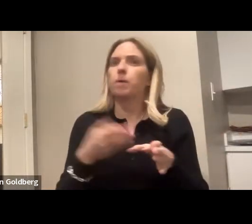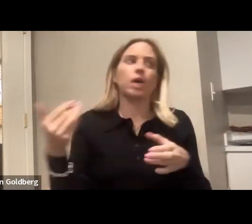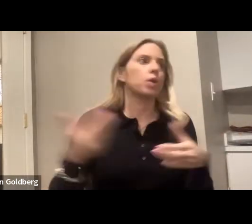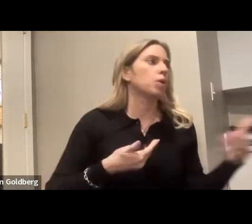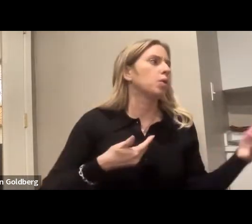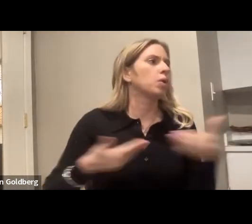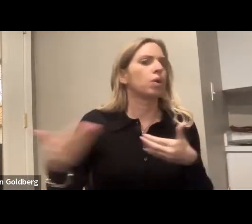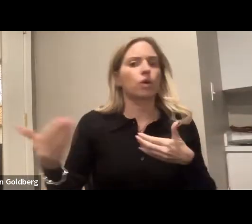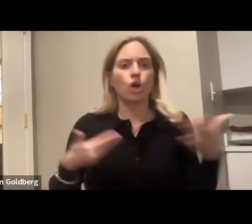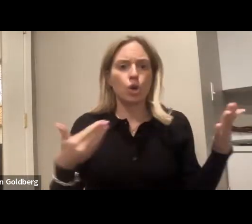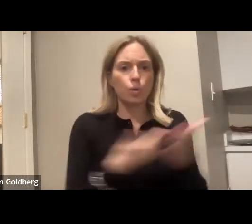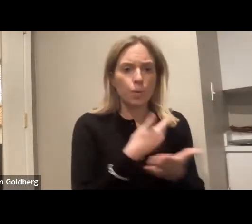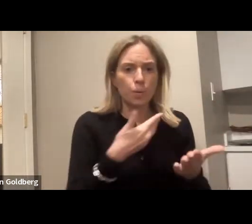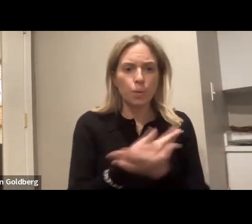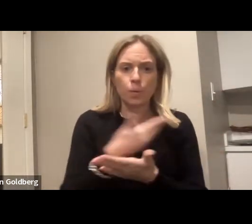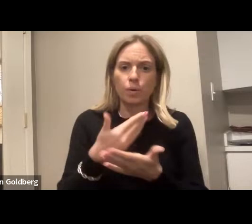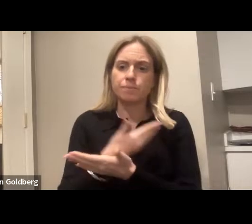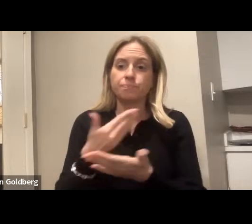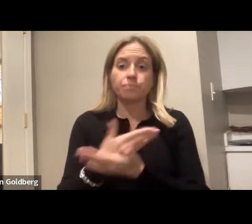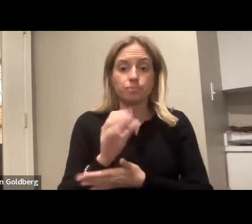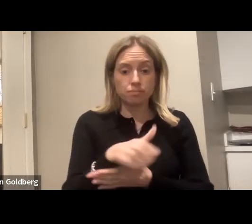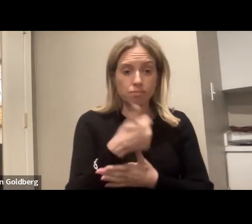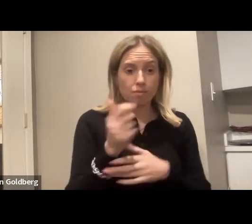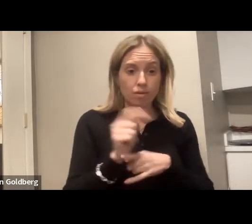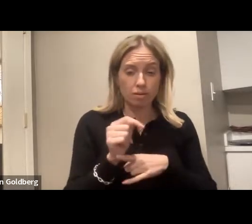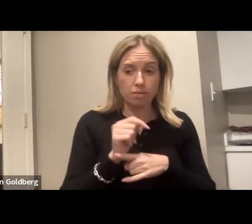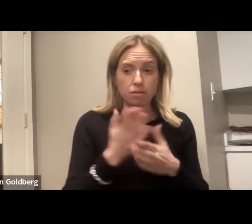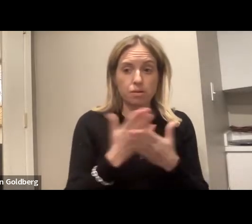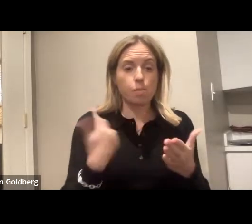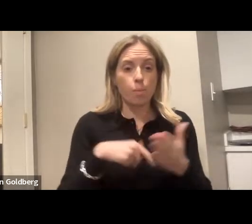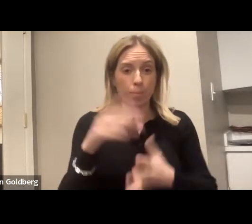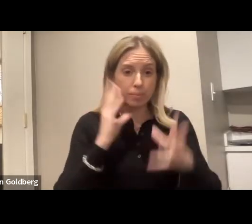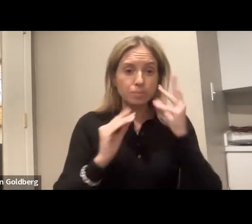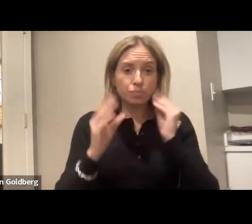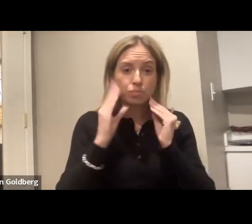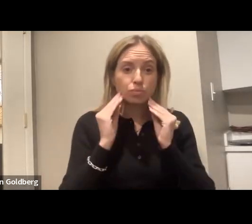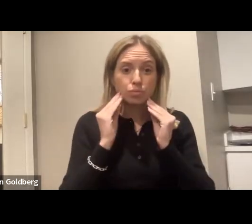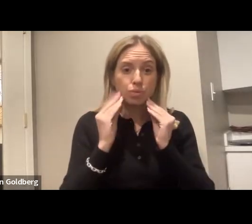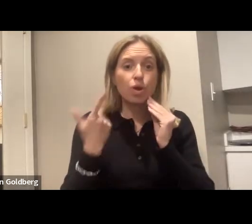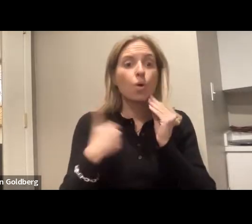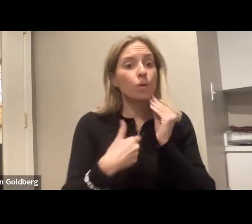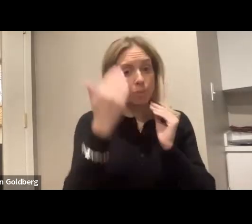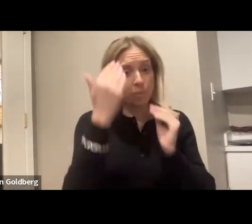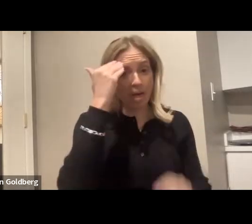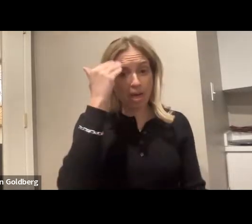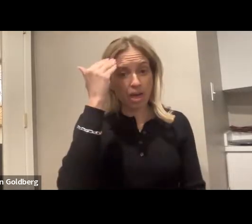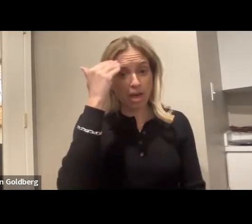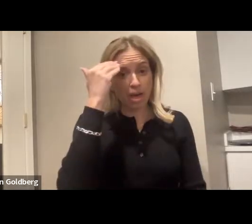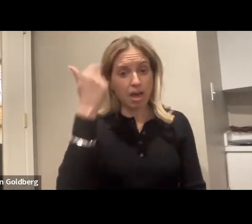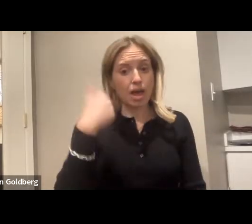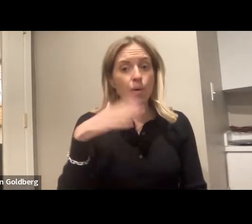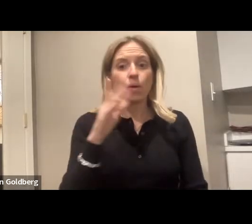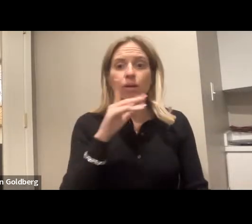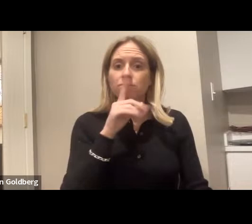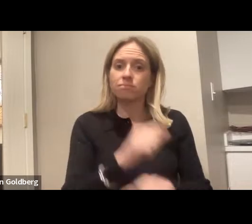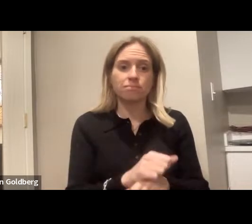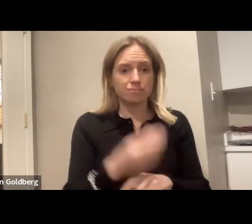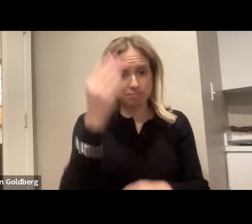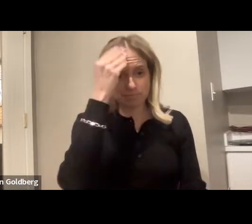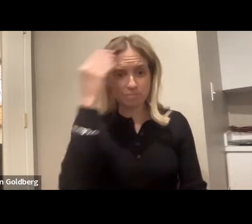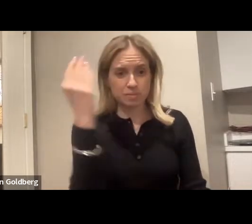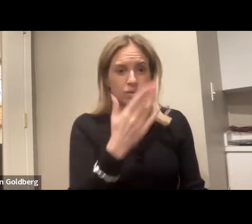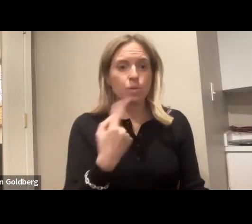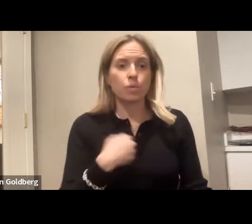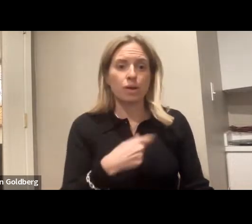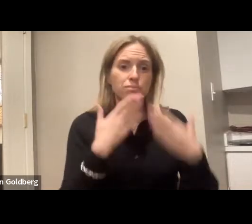we're revamping some other training things that we're going through. So we are aware of it, and I will definitely take that back, and we appreciate